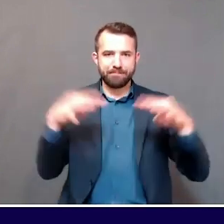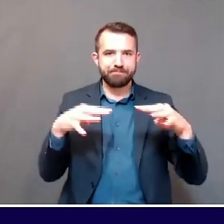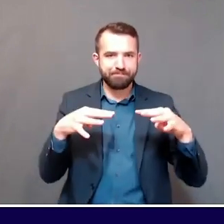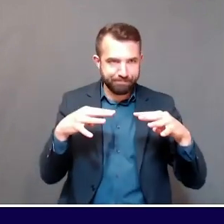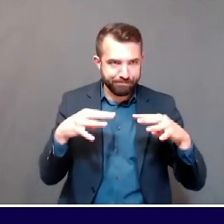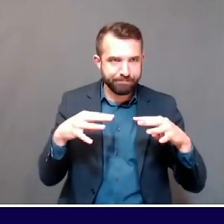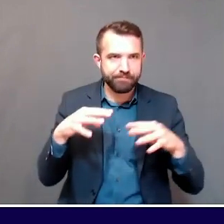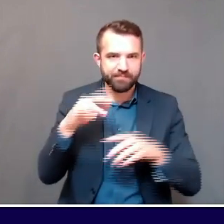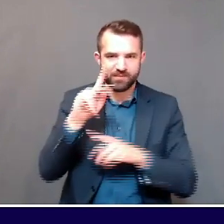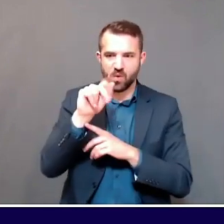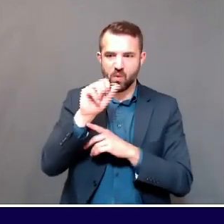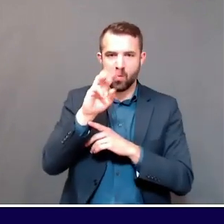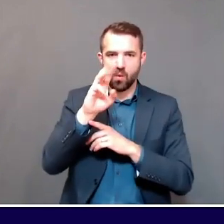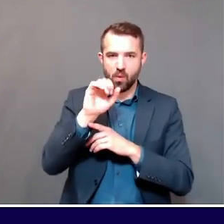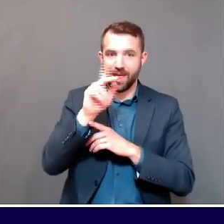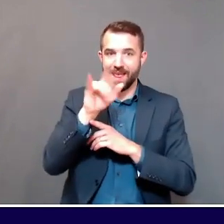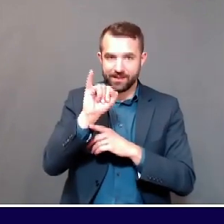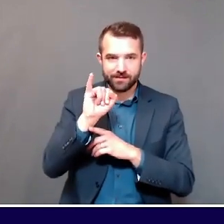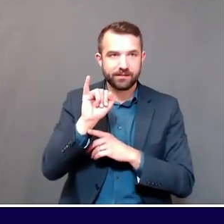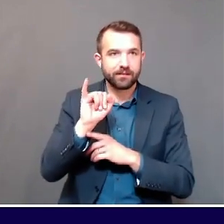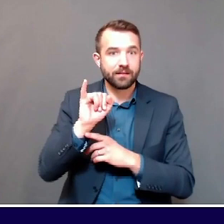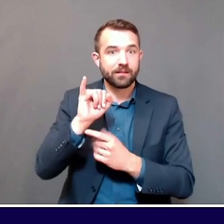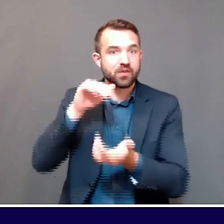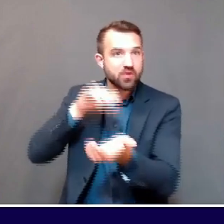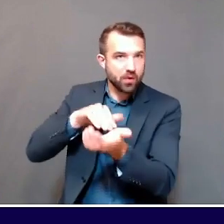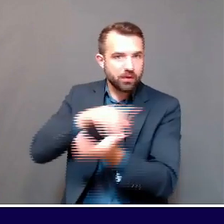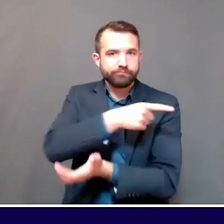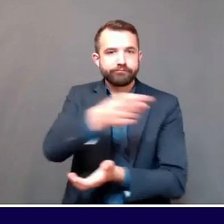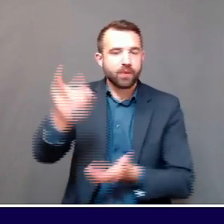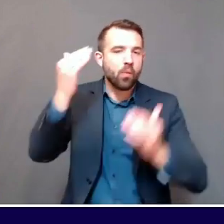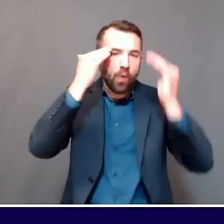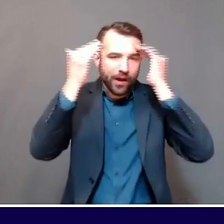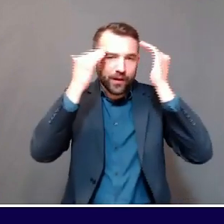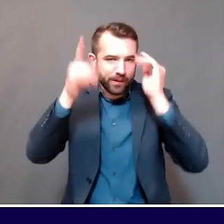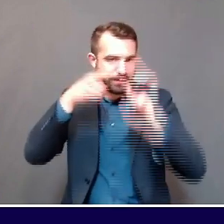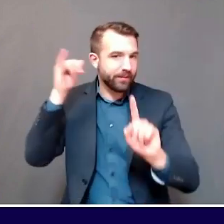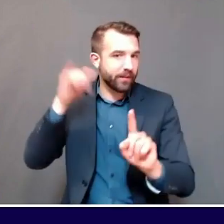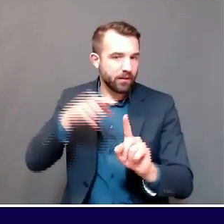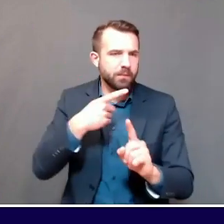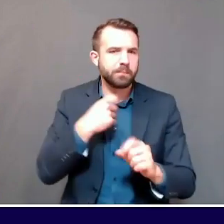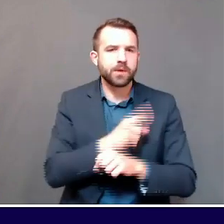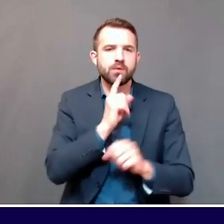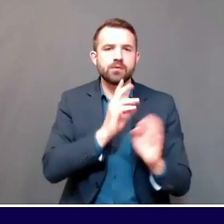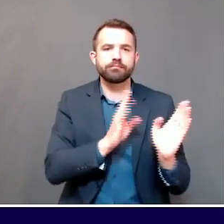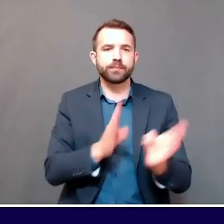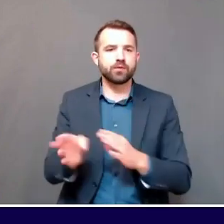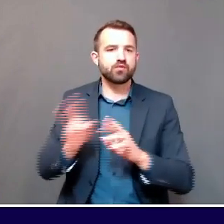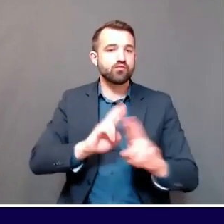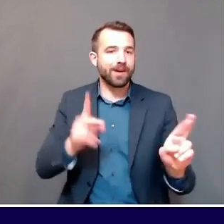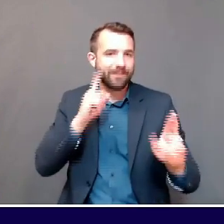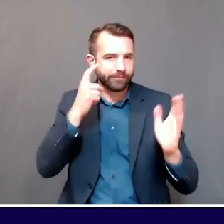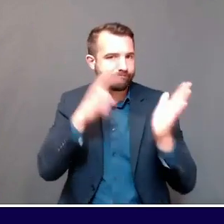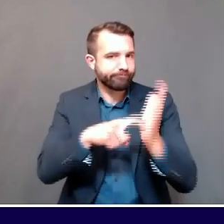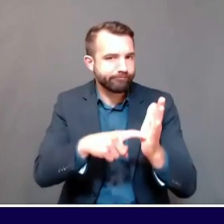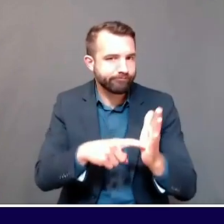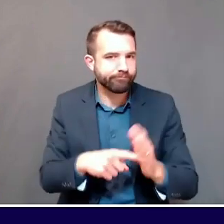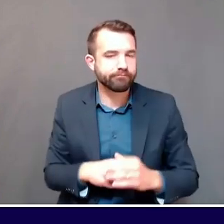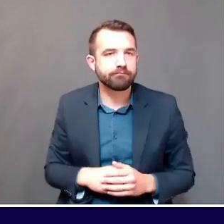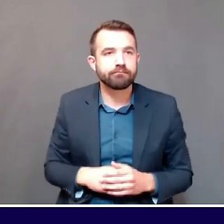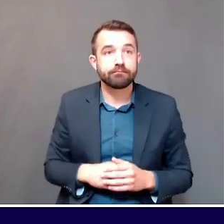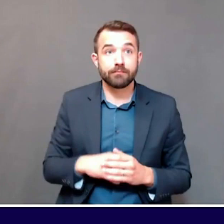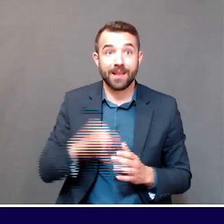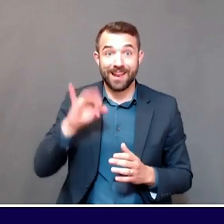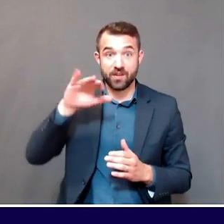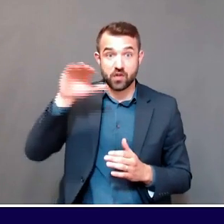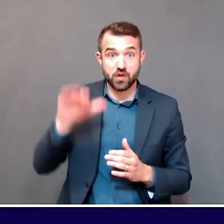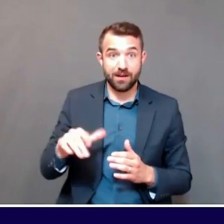is aware of it, clinicians are now on alert so that if a child presents with the characteristic symptoms, they at